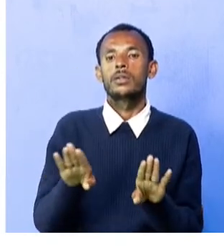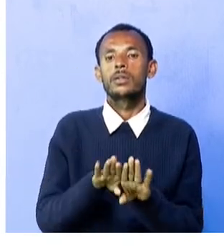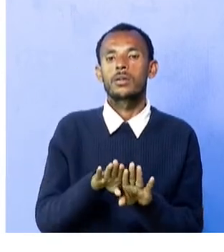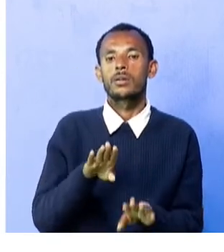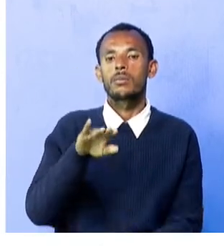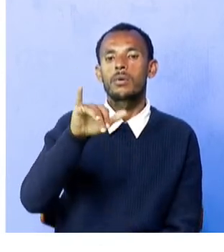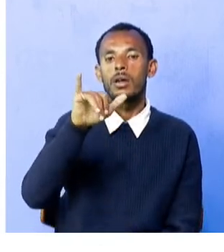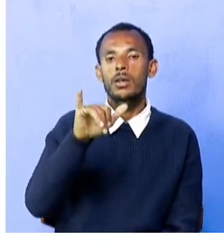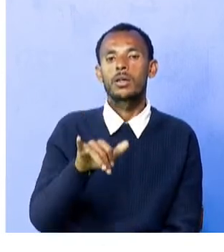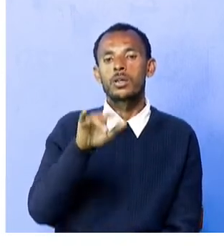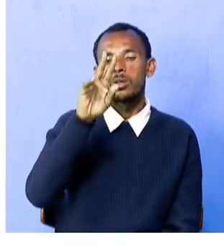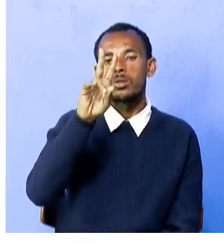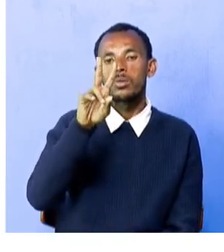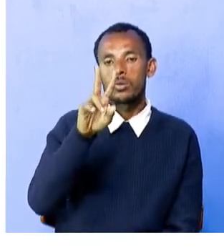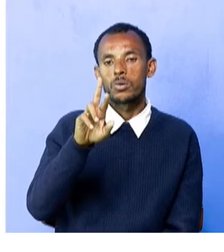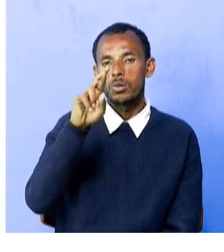two radii